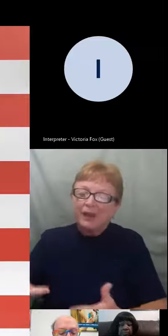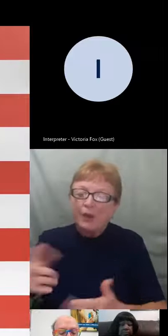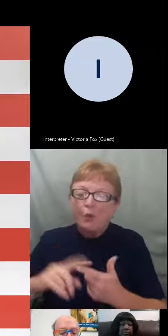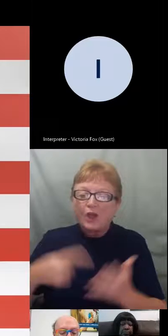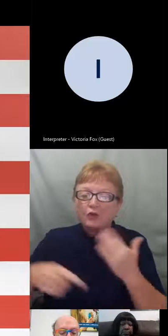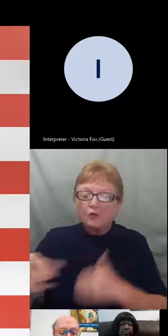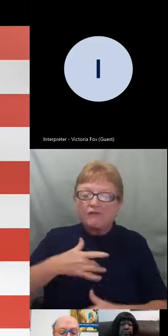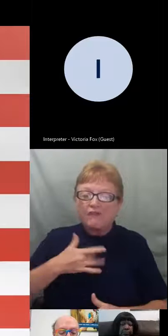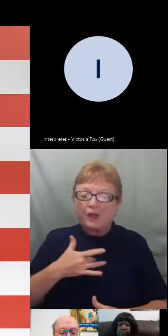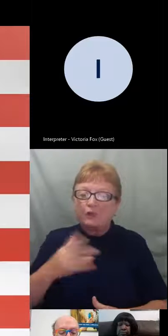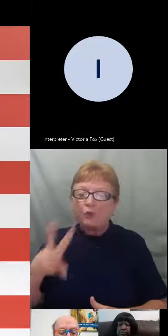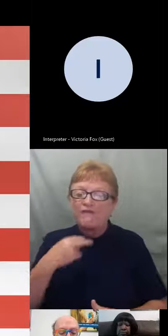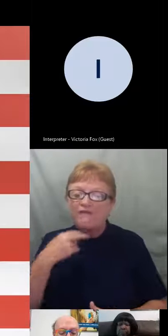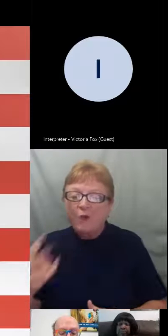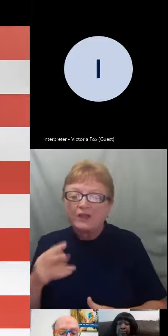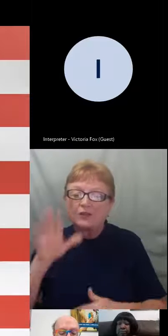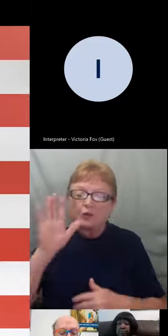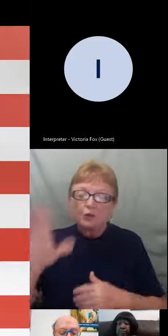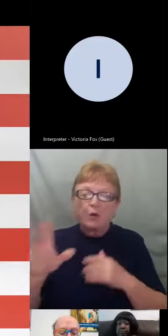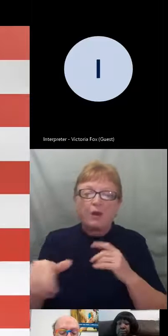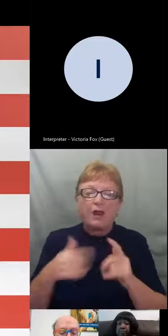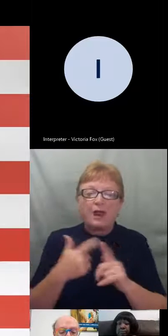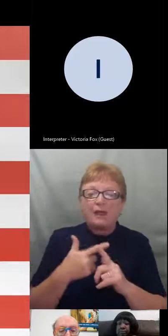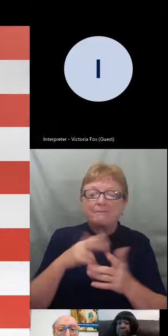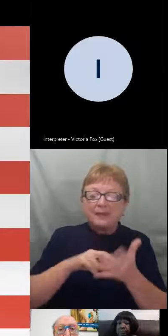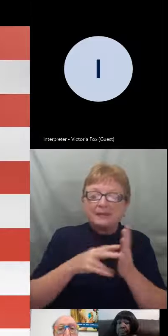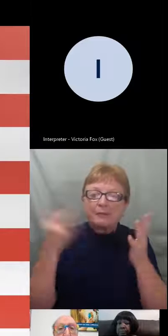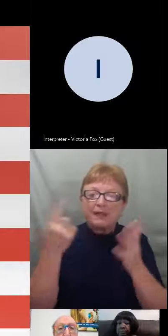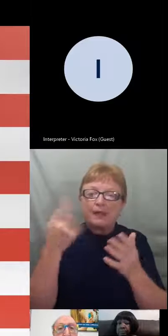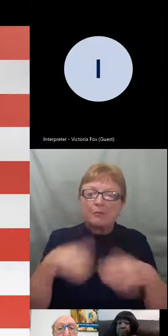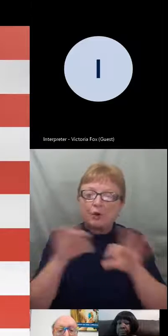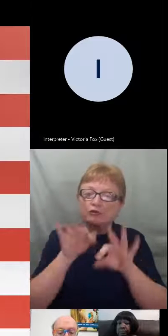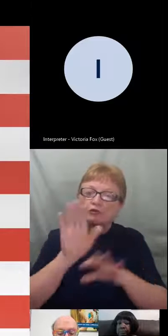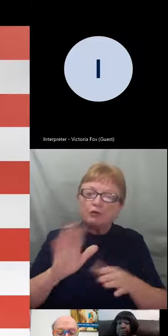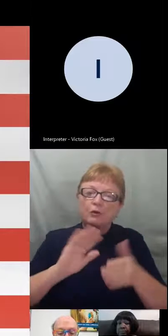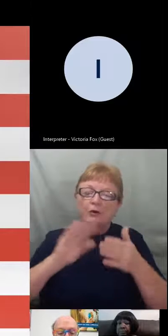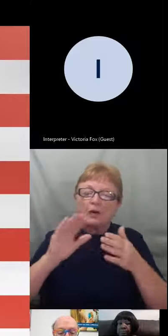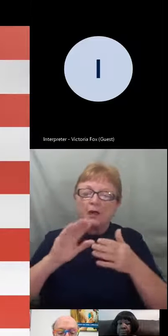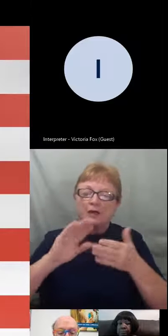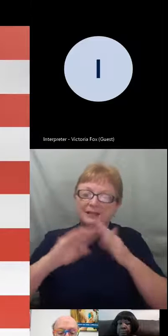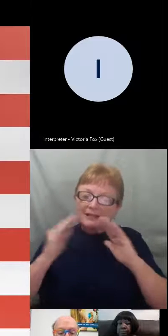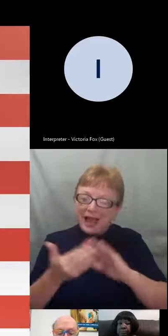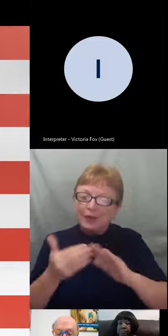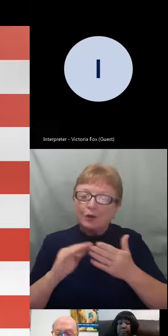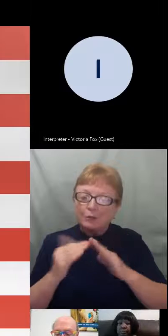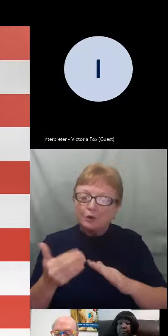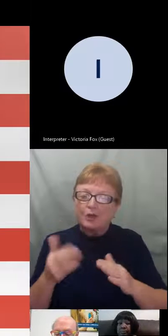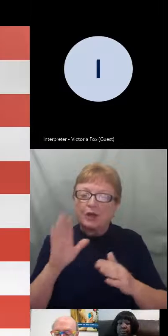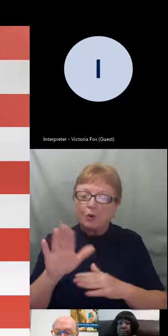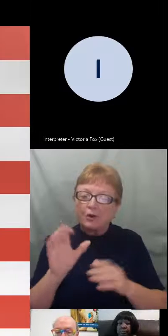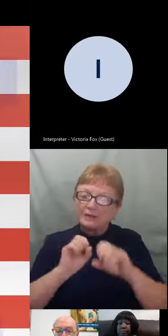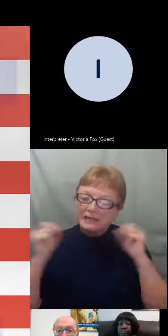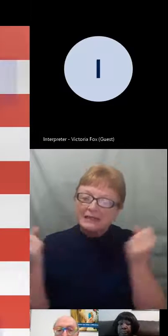to your neighbors, your community, and in society. Now we will hear from Amit.